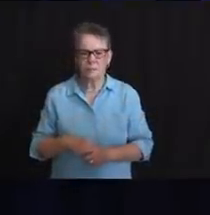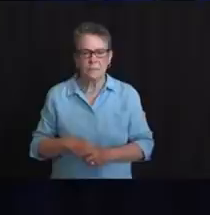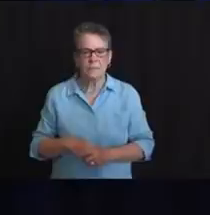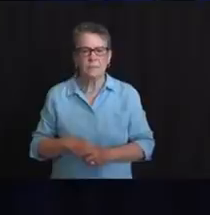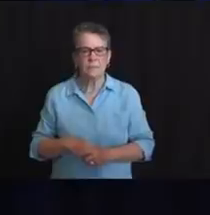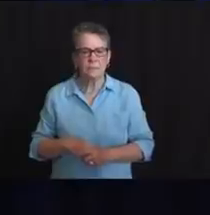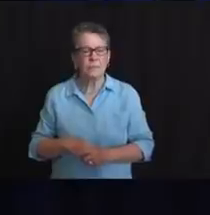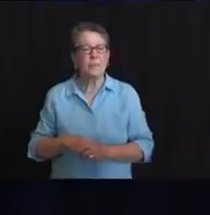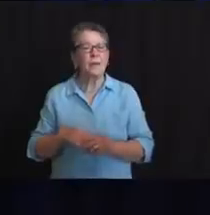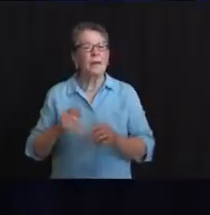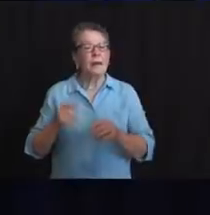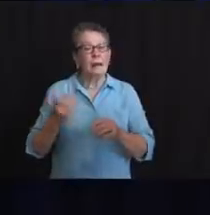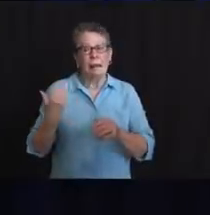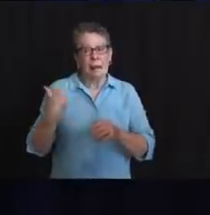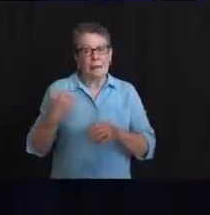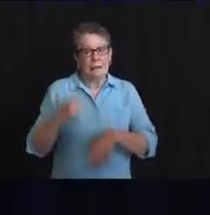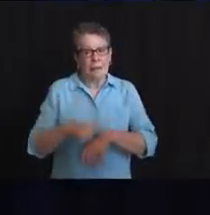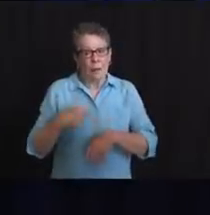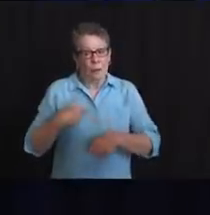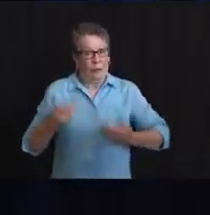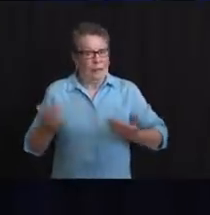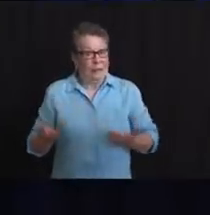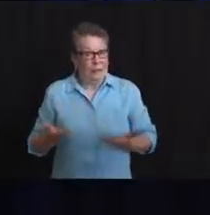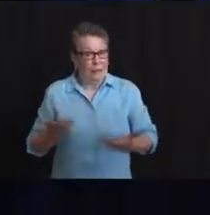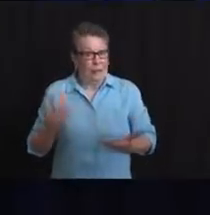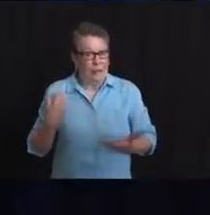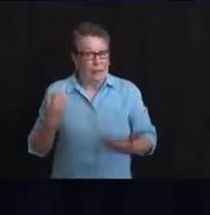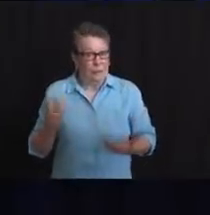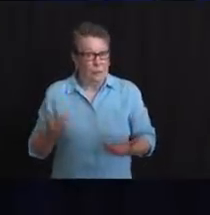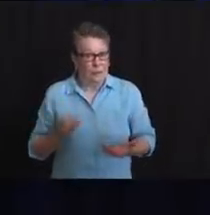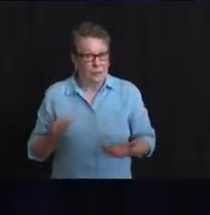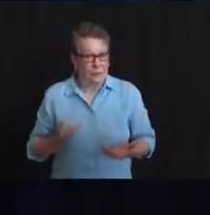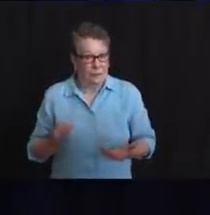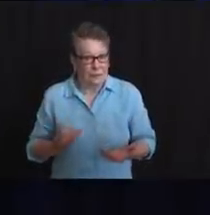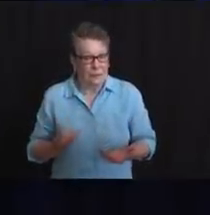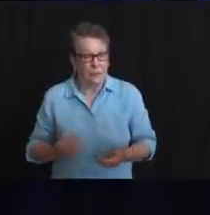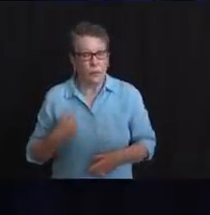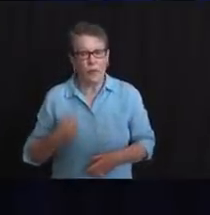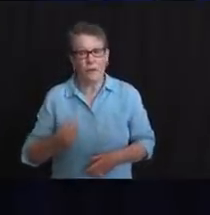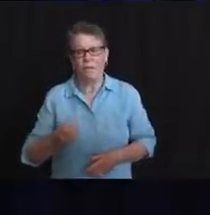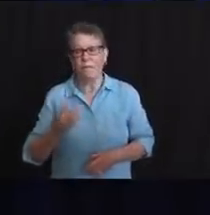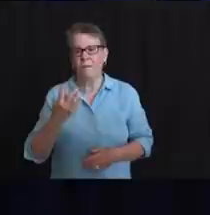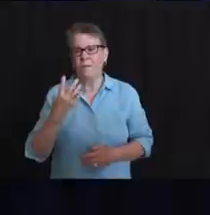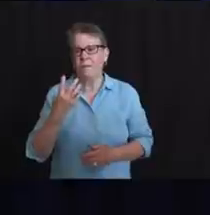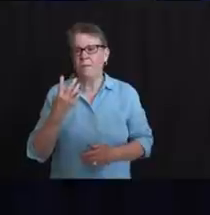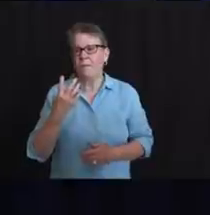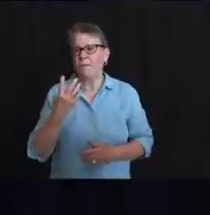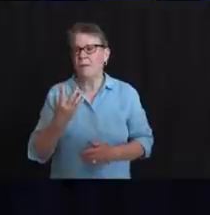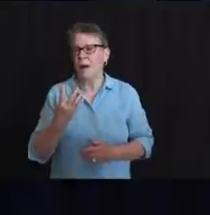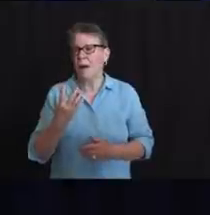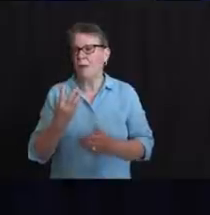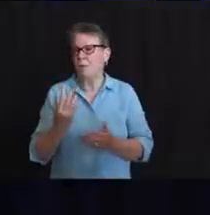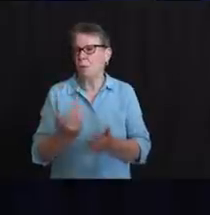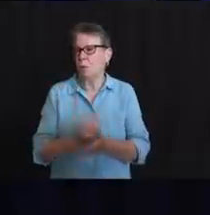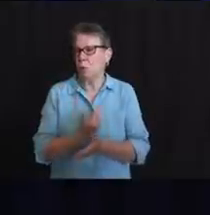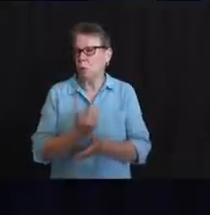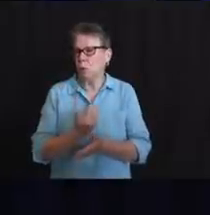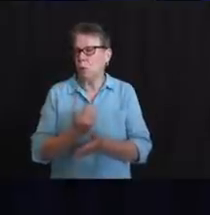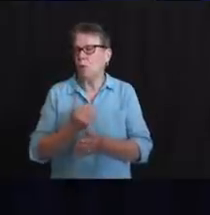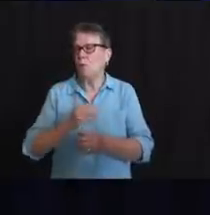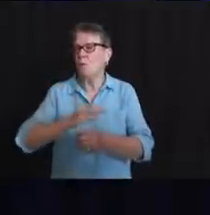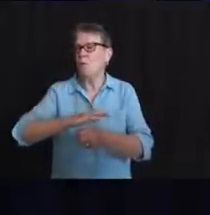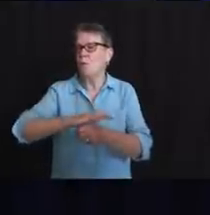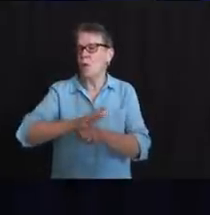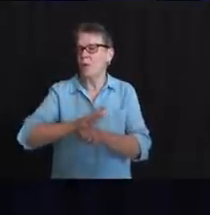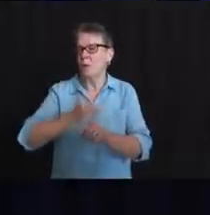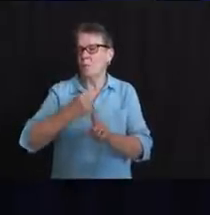received 5 new reports of multisystem inflammatory syndrome in children. There are now